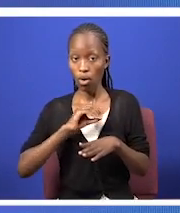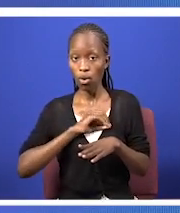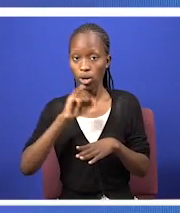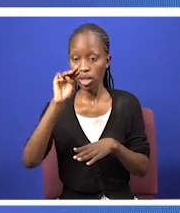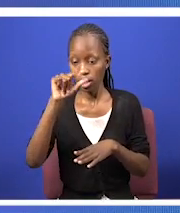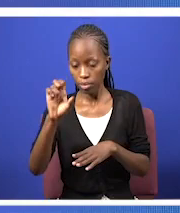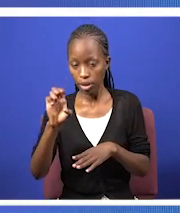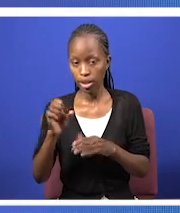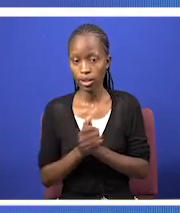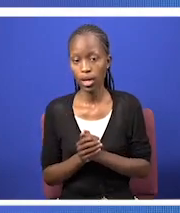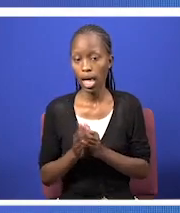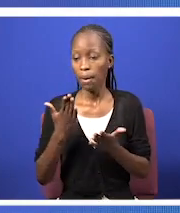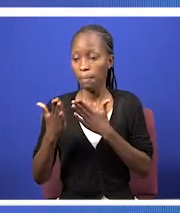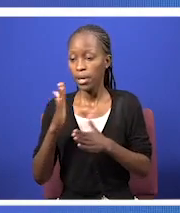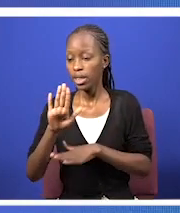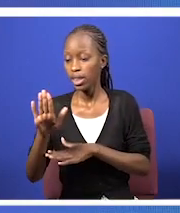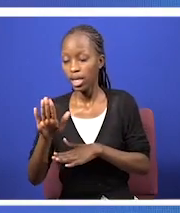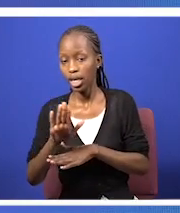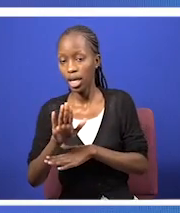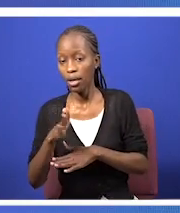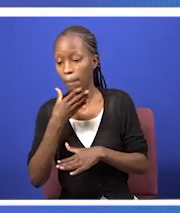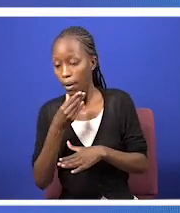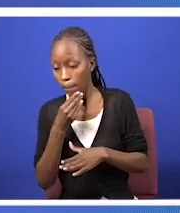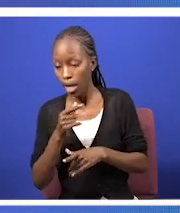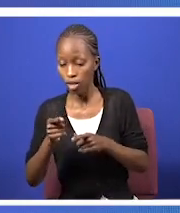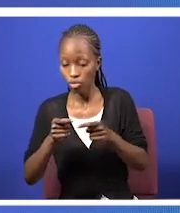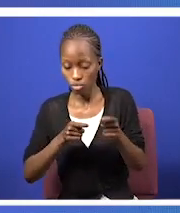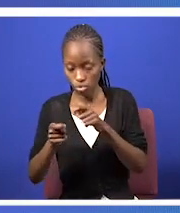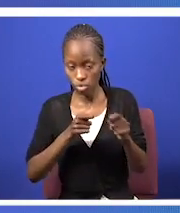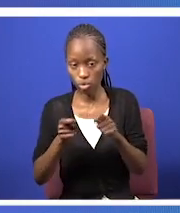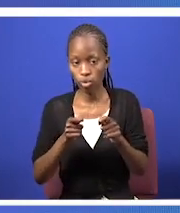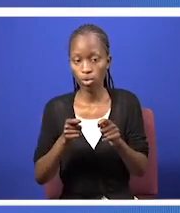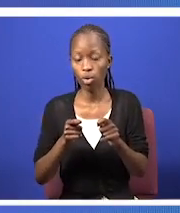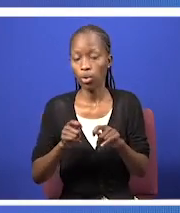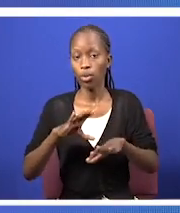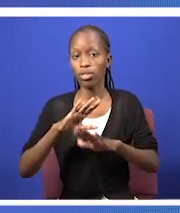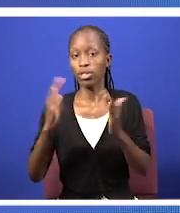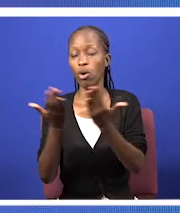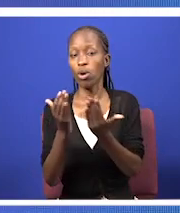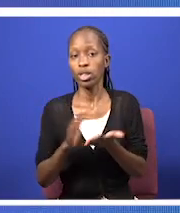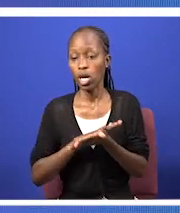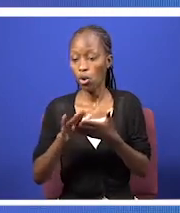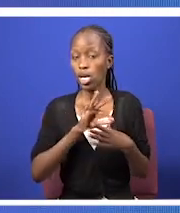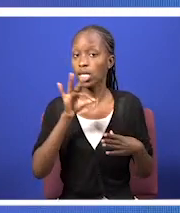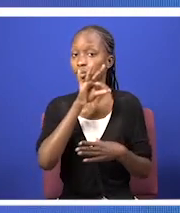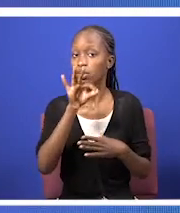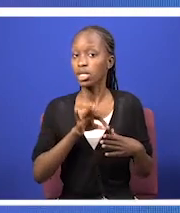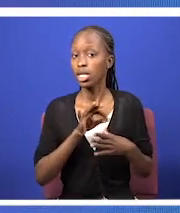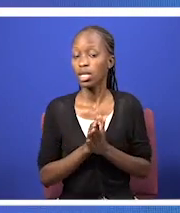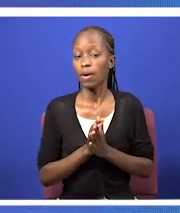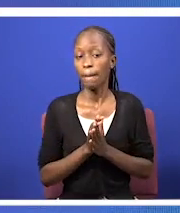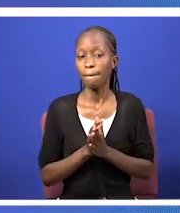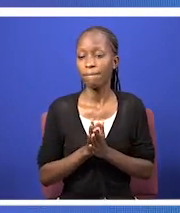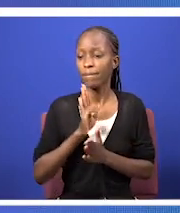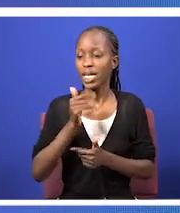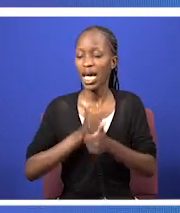the wild animals, over all the creatures along the ground. So God created. The Holy Spirit, or the Spirit of God,